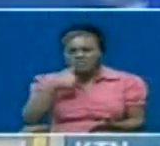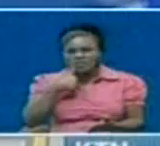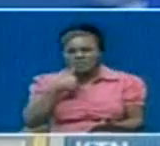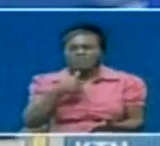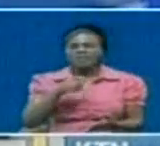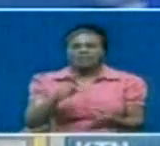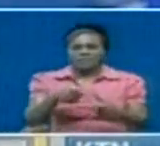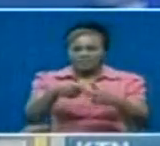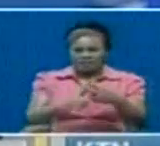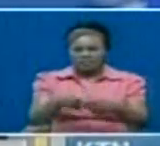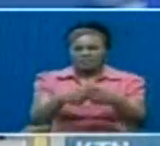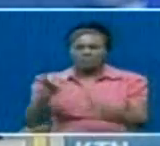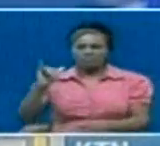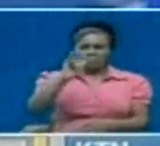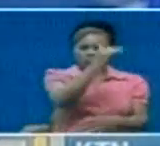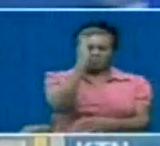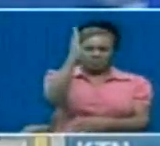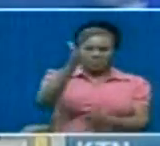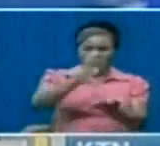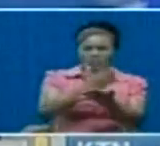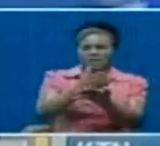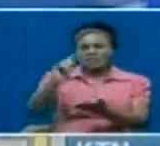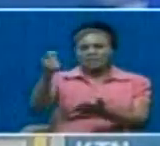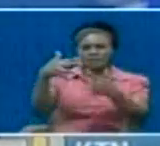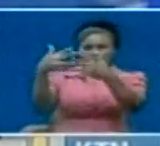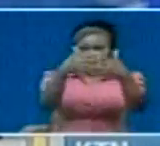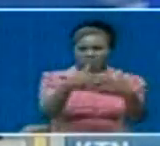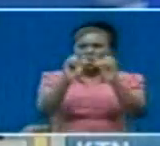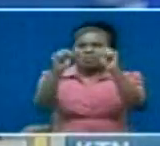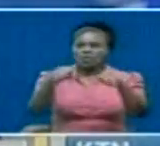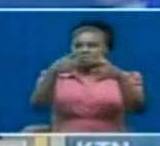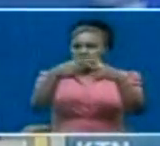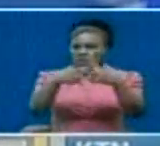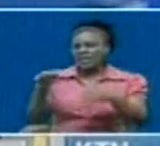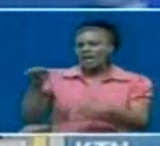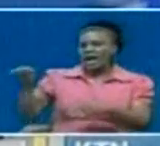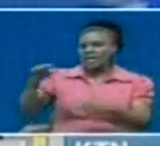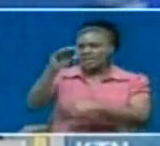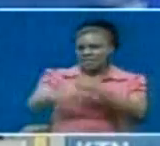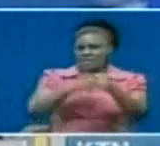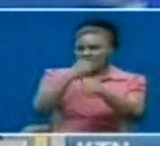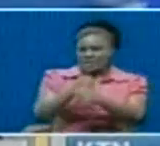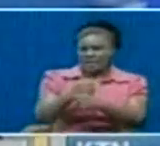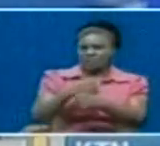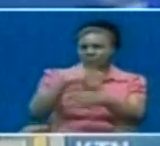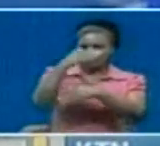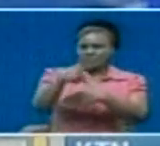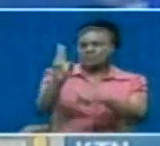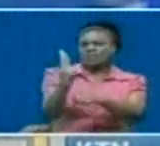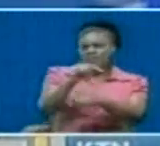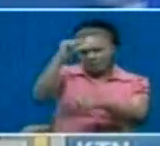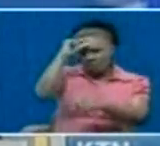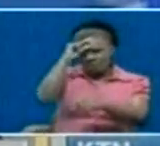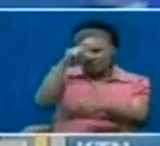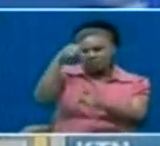aviation industry, and direct flights between Kenya and the U.S. could begin as early as next year as the government uses allies to lobby the